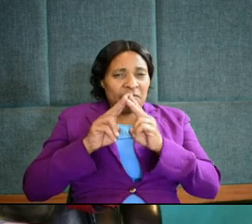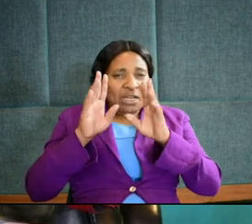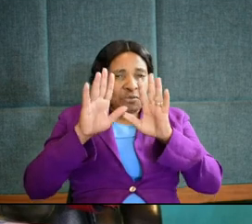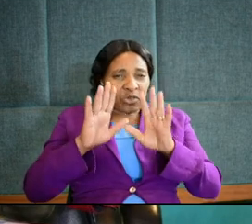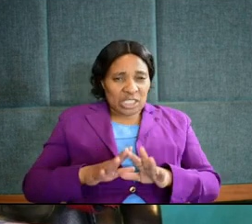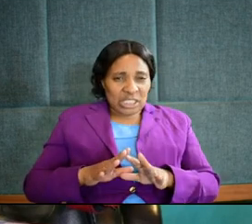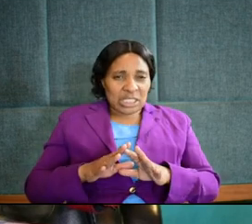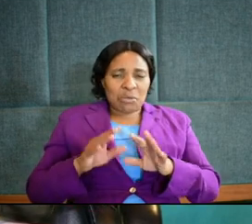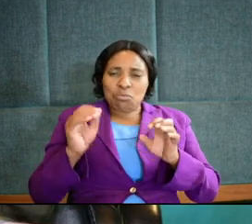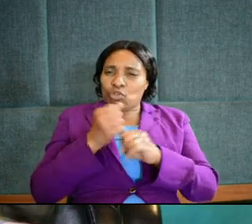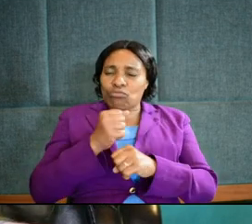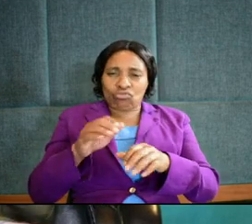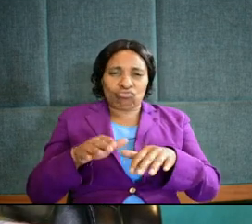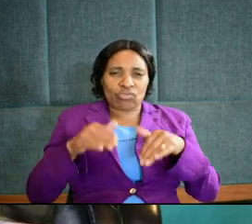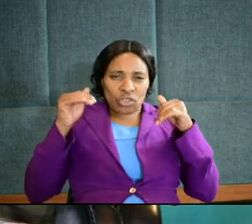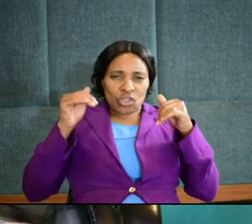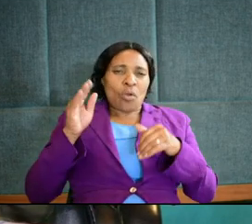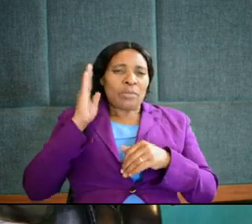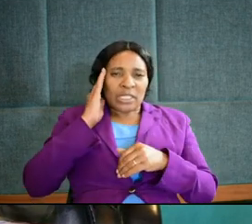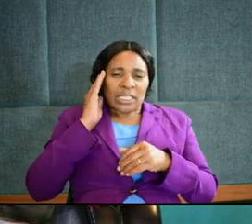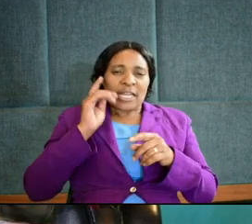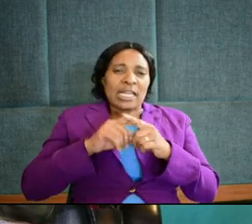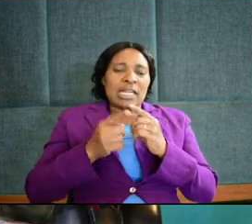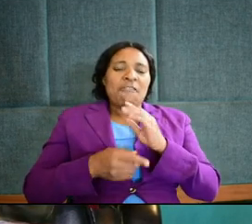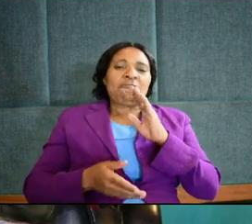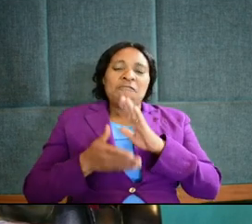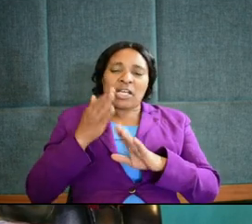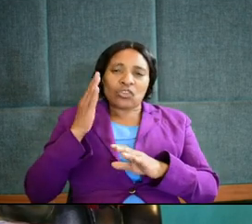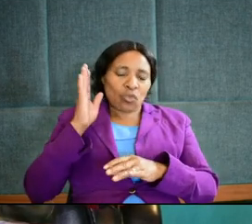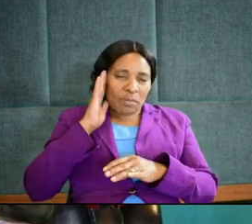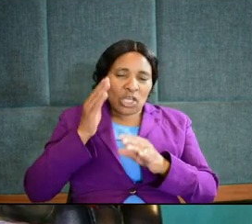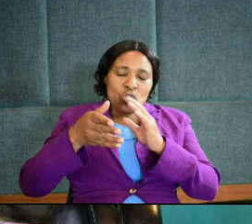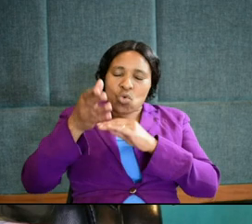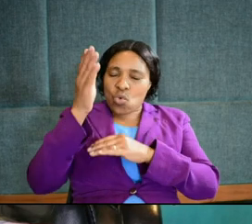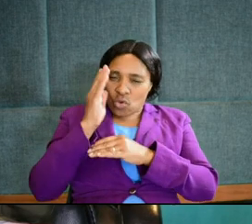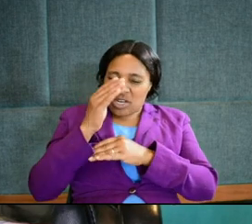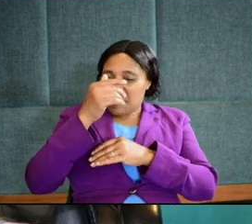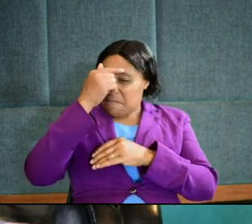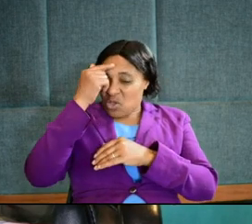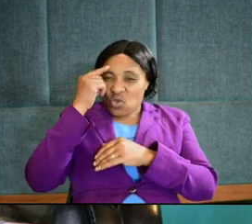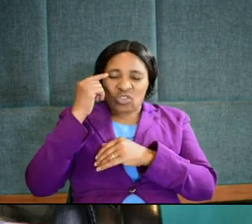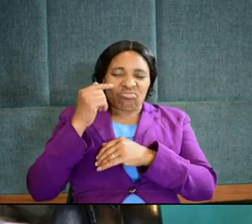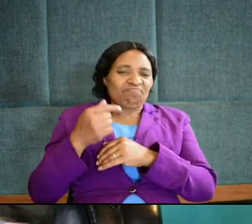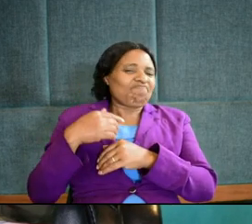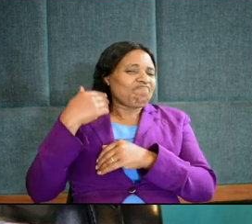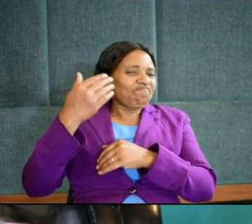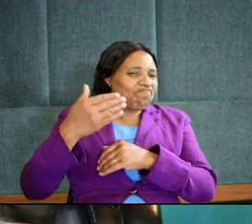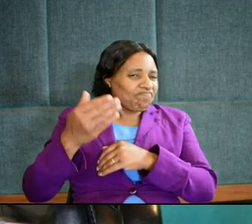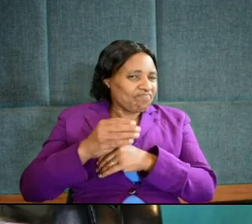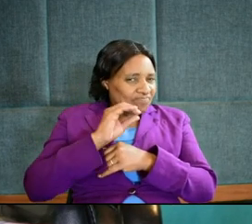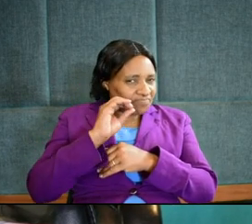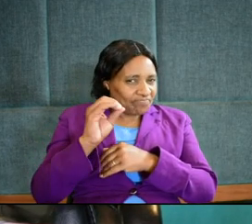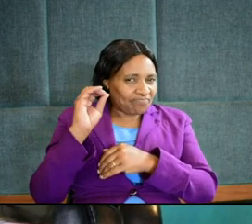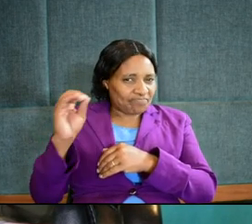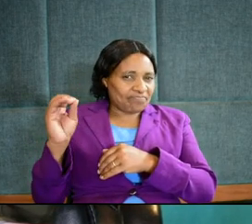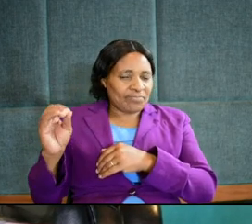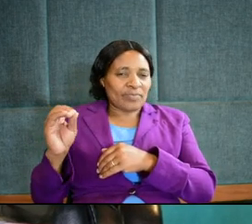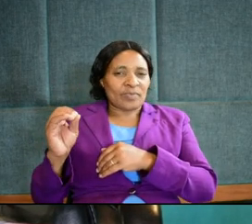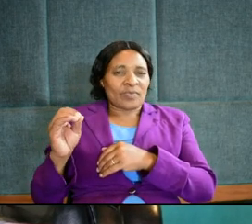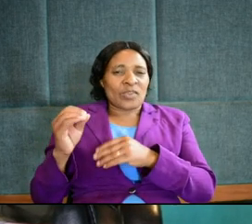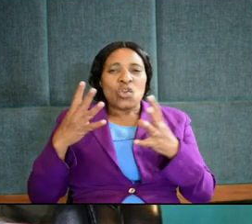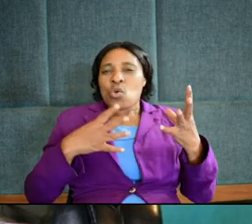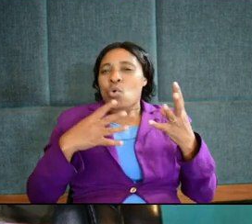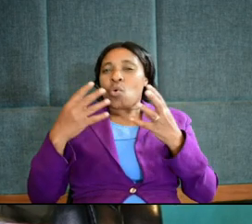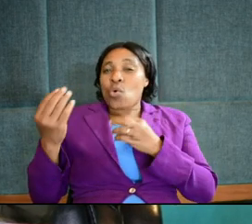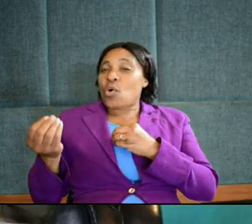delay obedience and to be quick to obey God. Because it's not always going